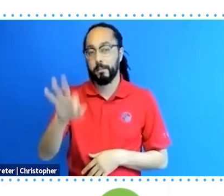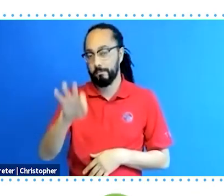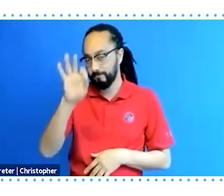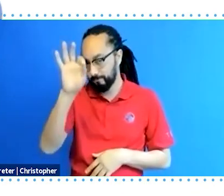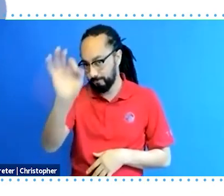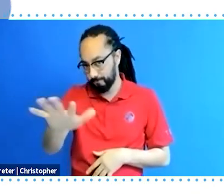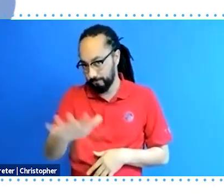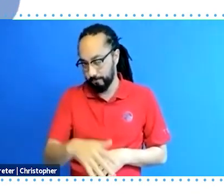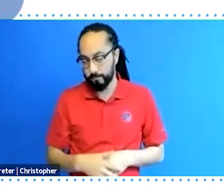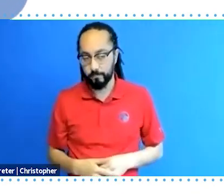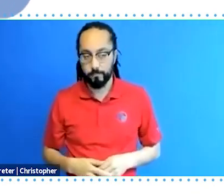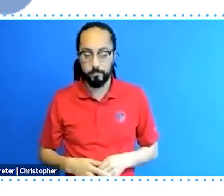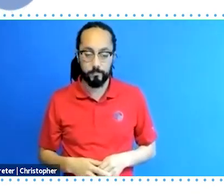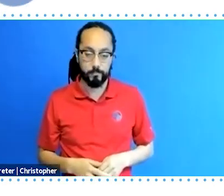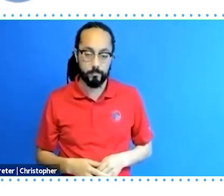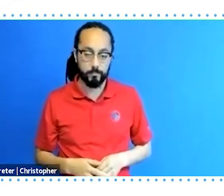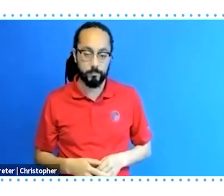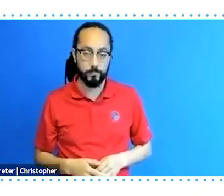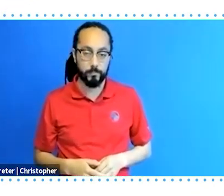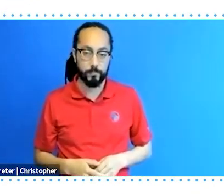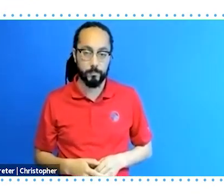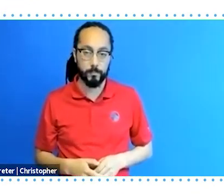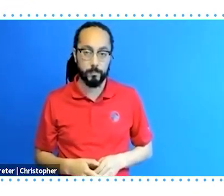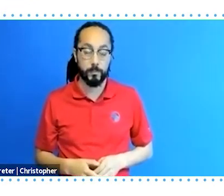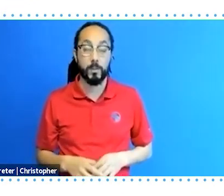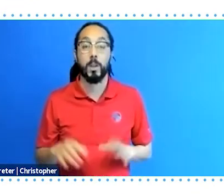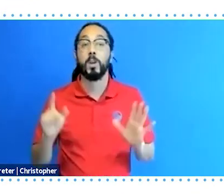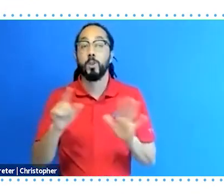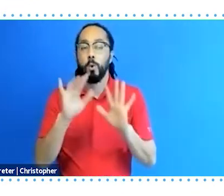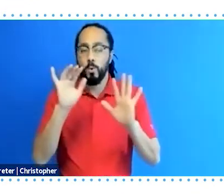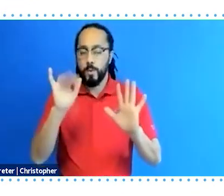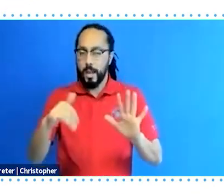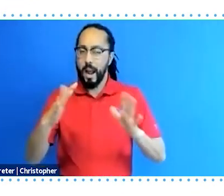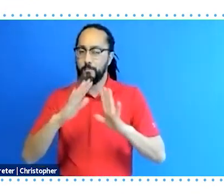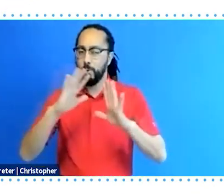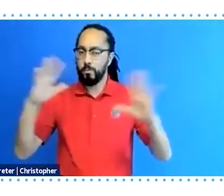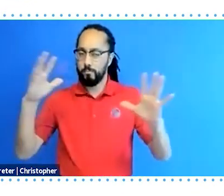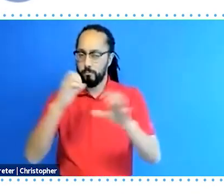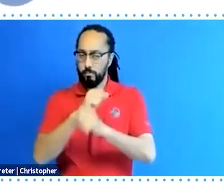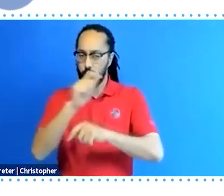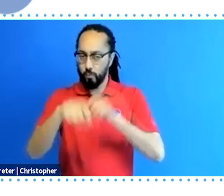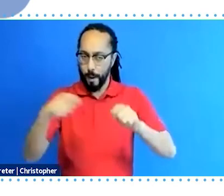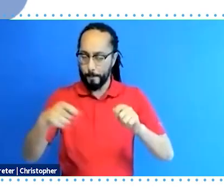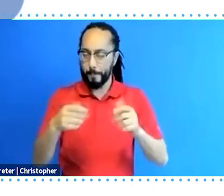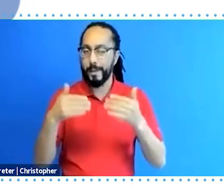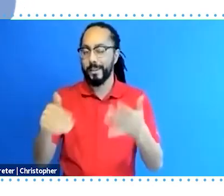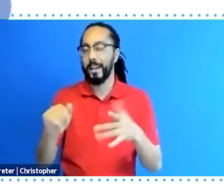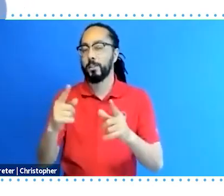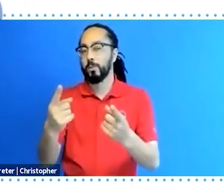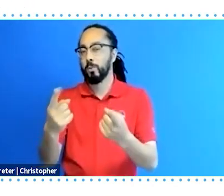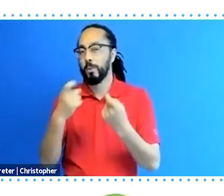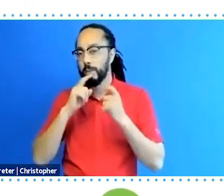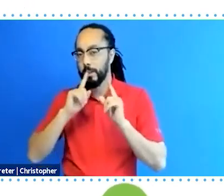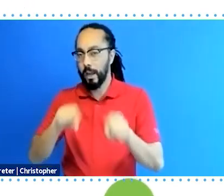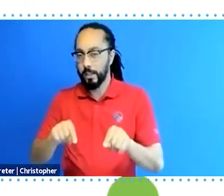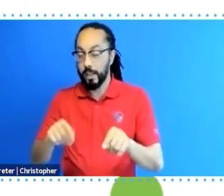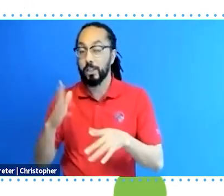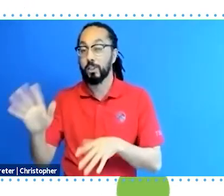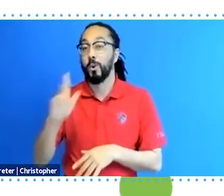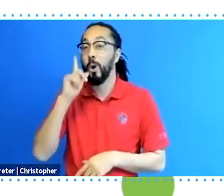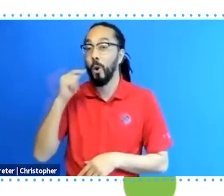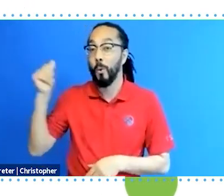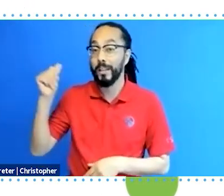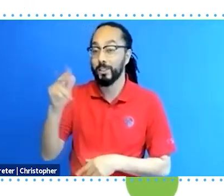kind of pull it in before we open it up for questions, and I'll Owais, this is your 2-minute warning.